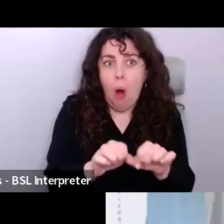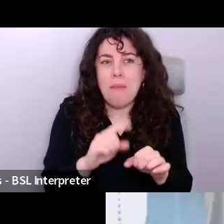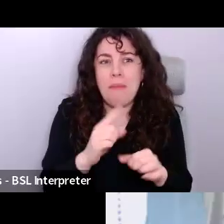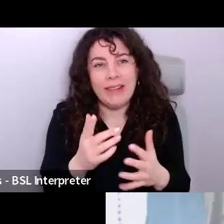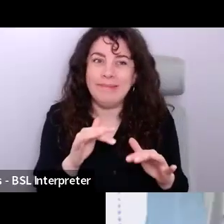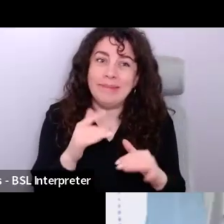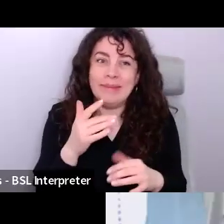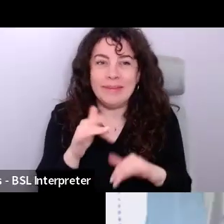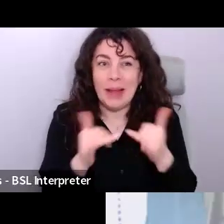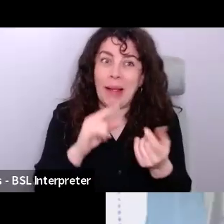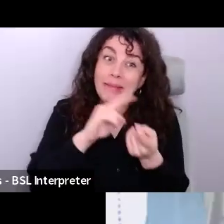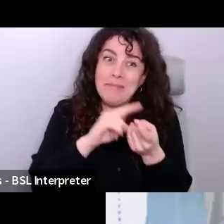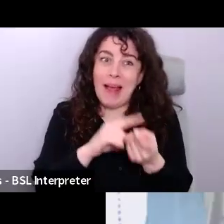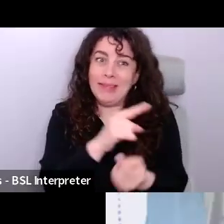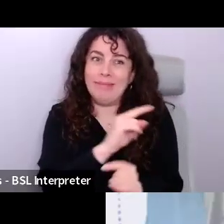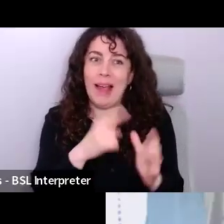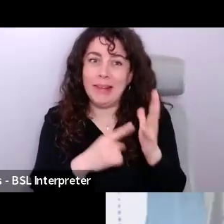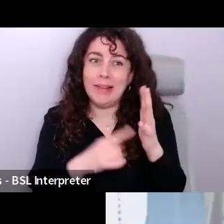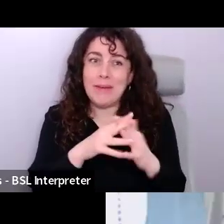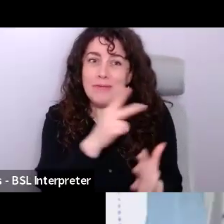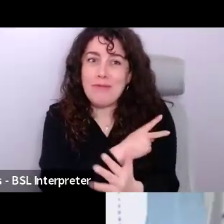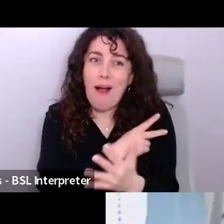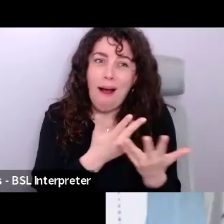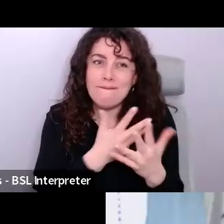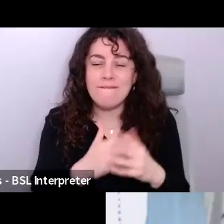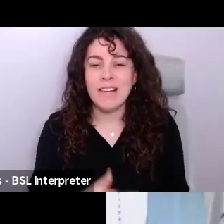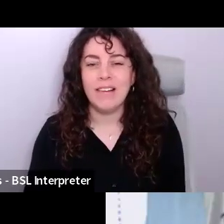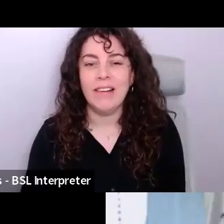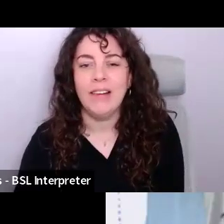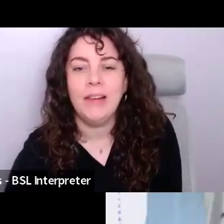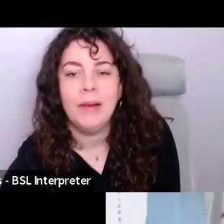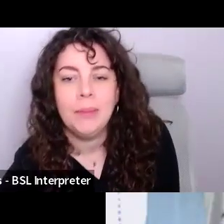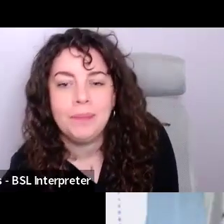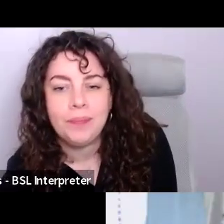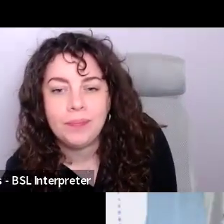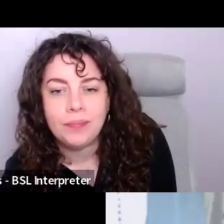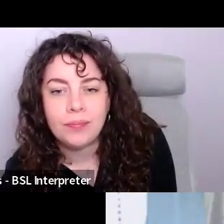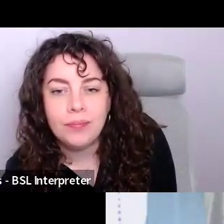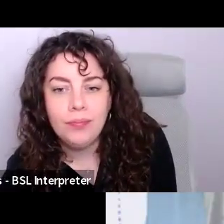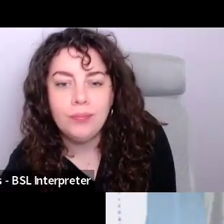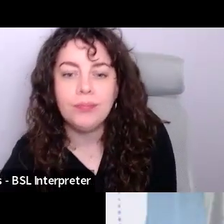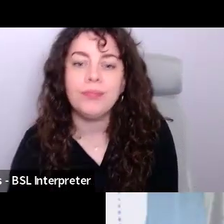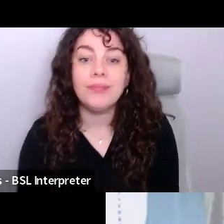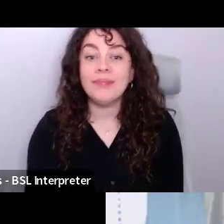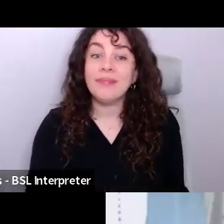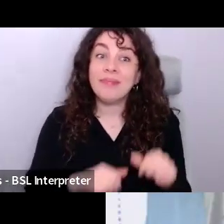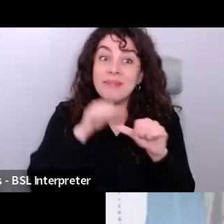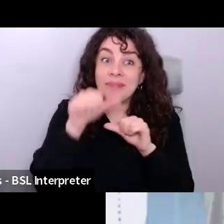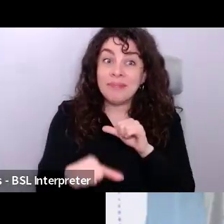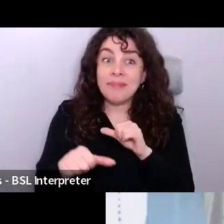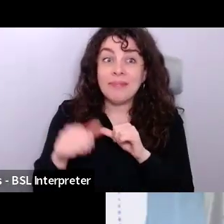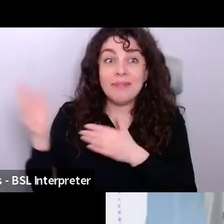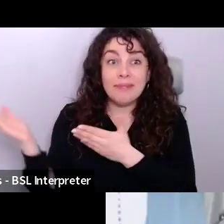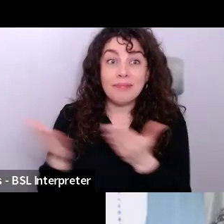And we'll come to the other questions at the end. So now I would like to introduce Jo Tolley, who is a member of the Disabled